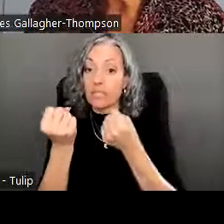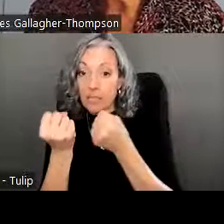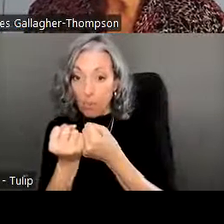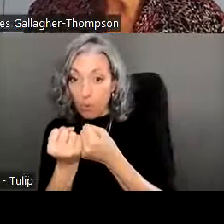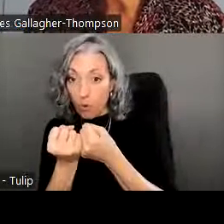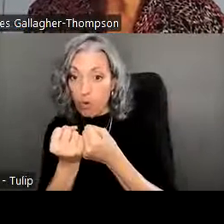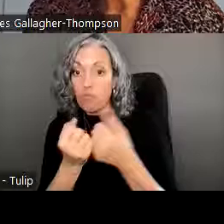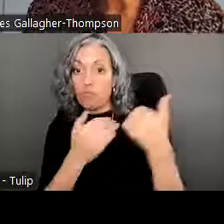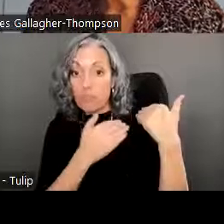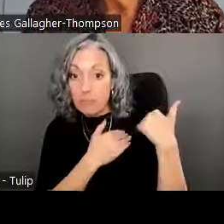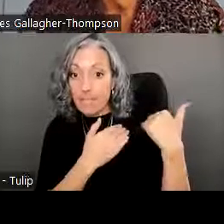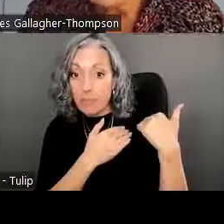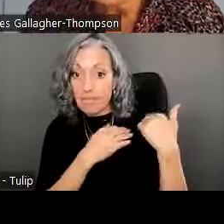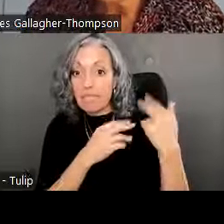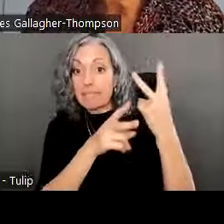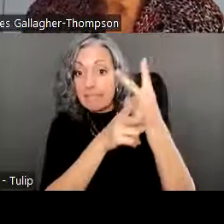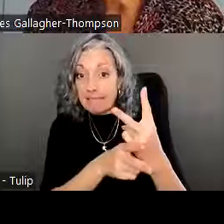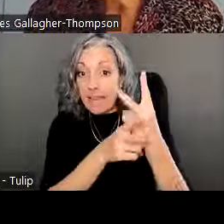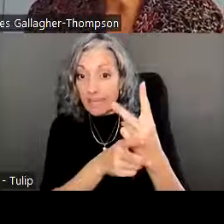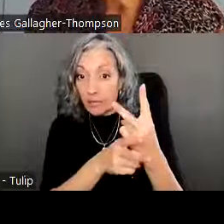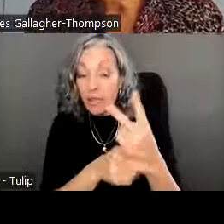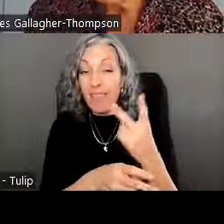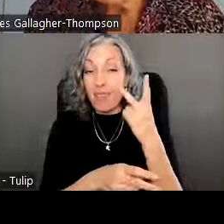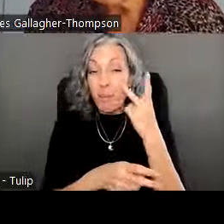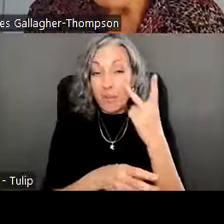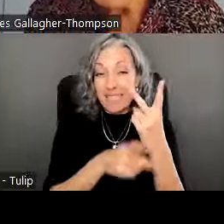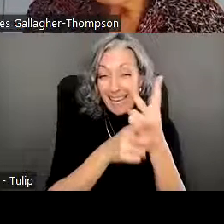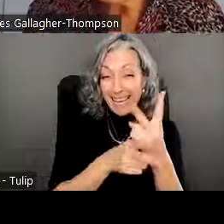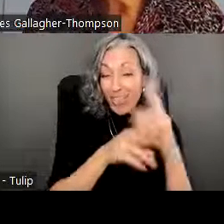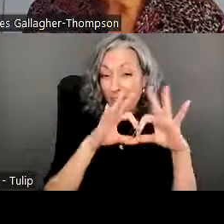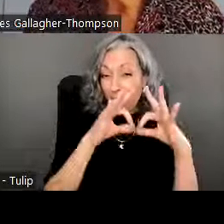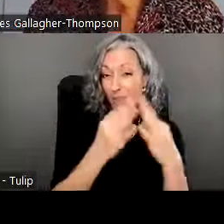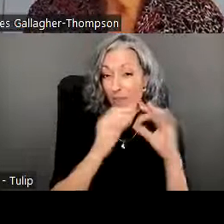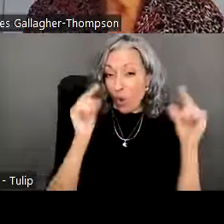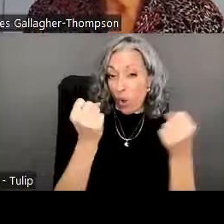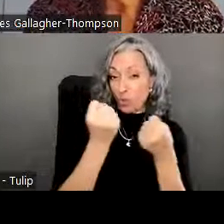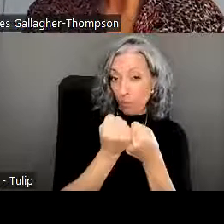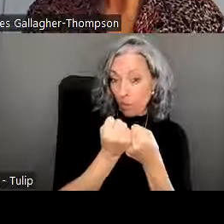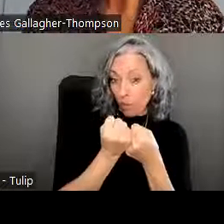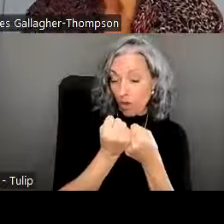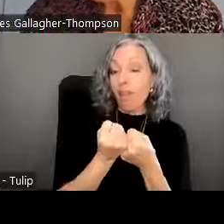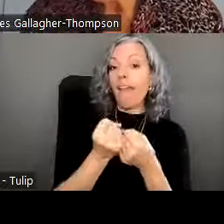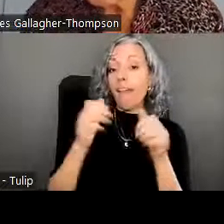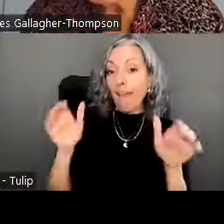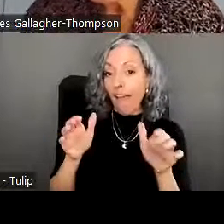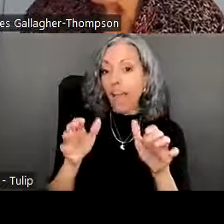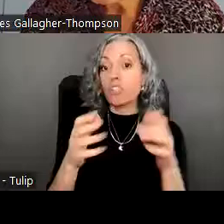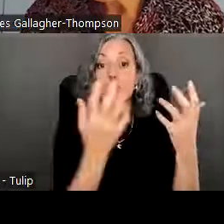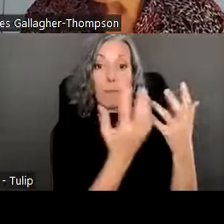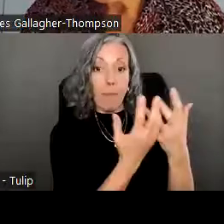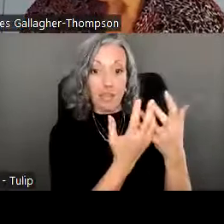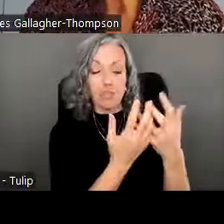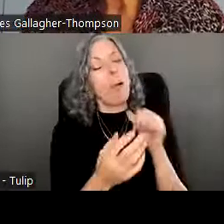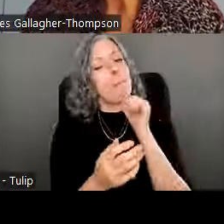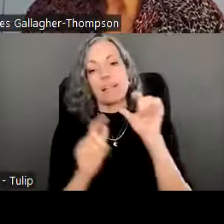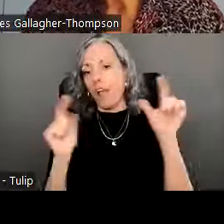and responsibilities. They would see caregiving as kind of a family affair and act accordingly. But not all Latino families